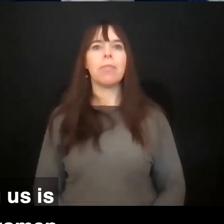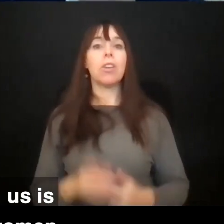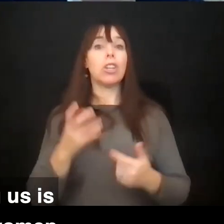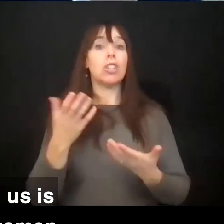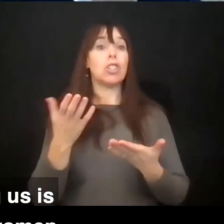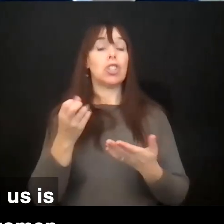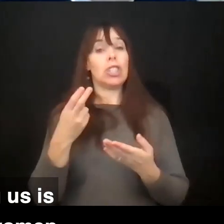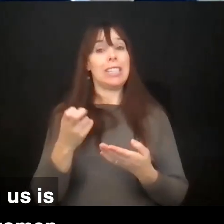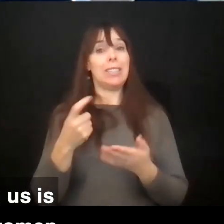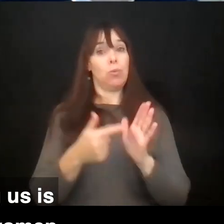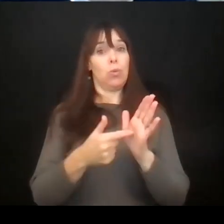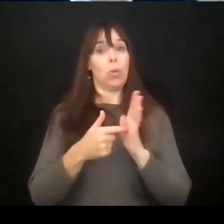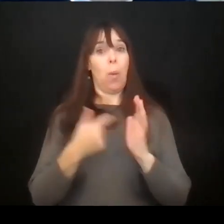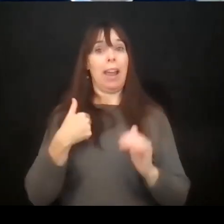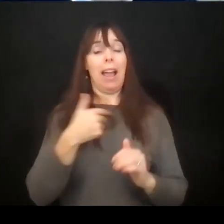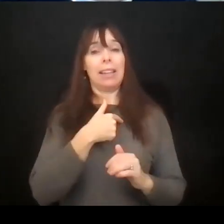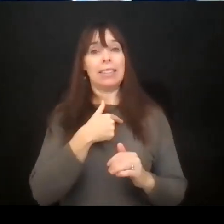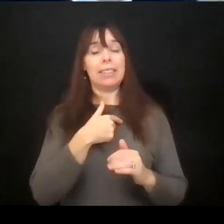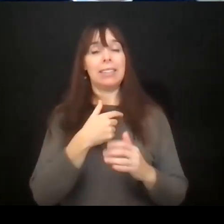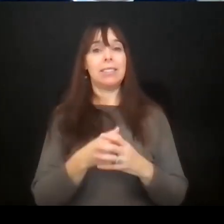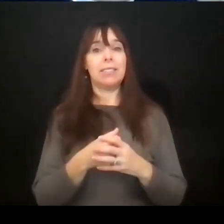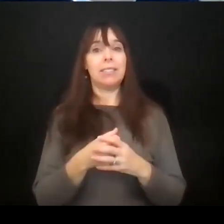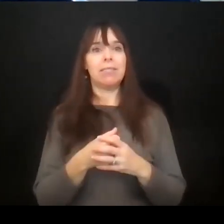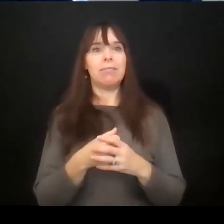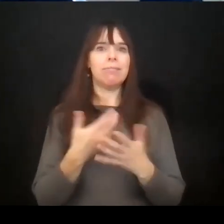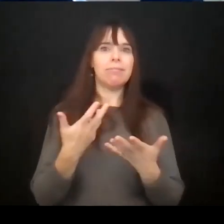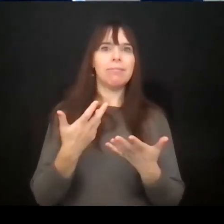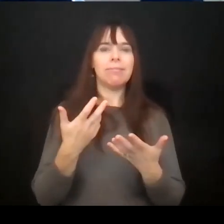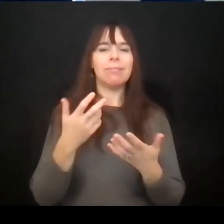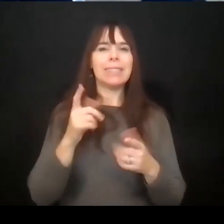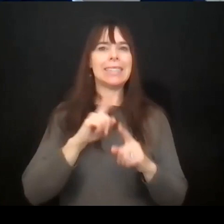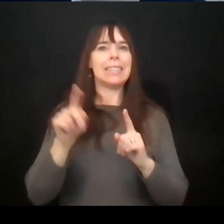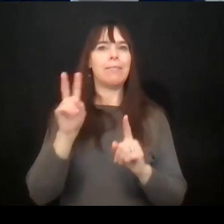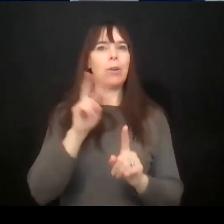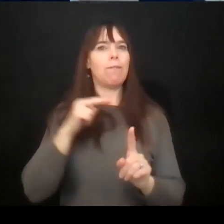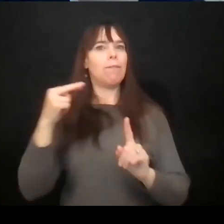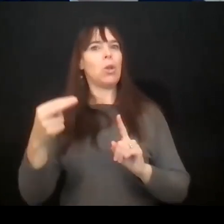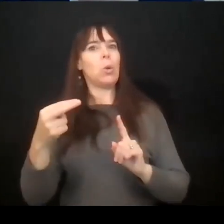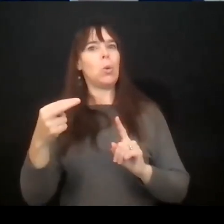us is sort of another view